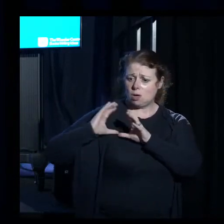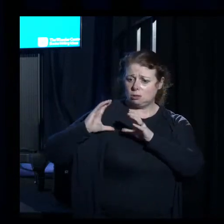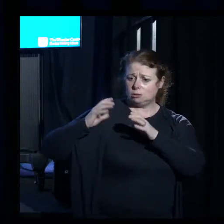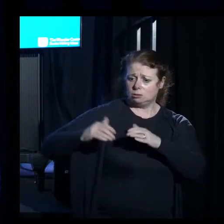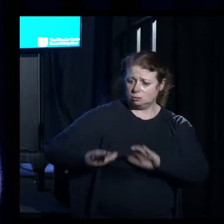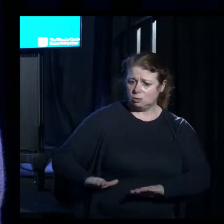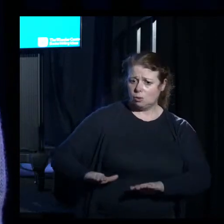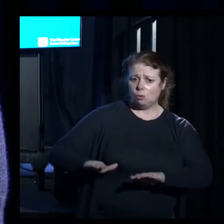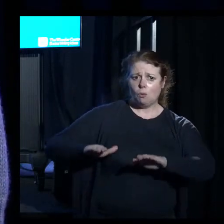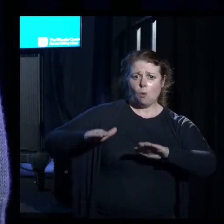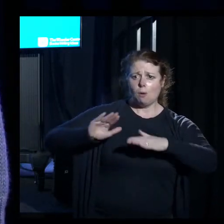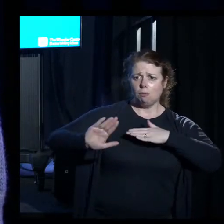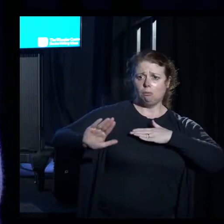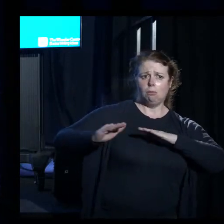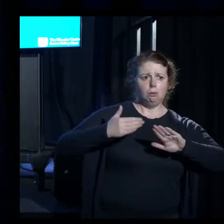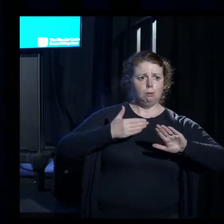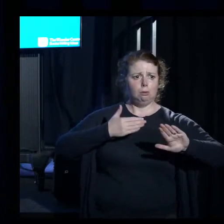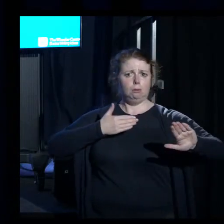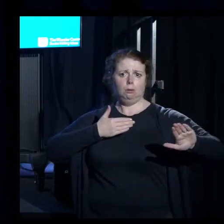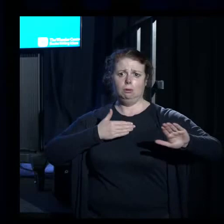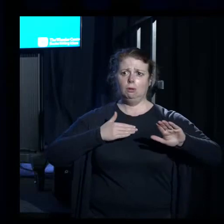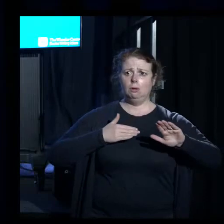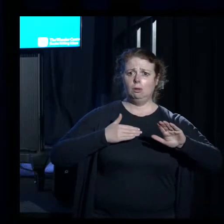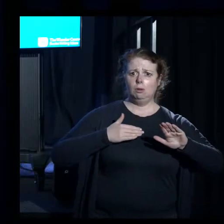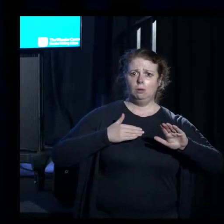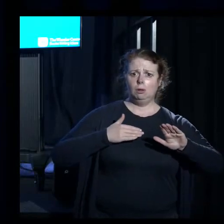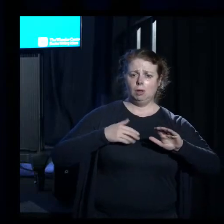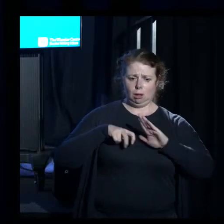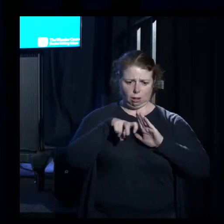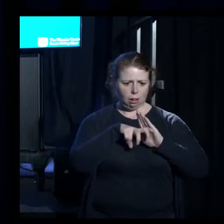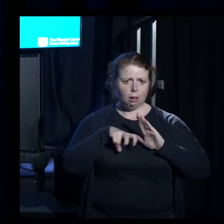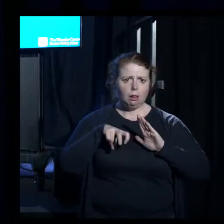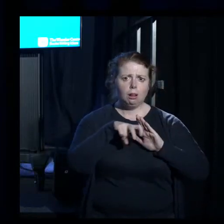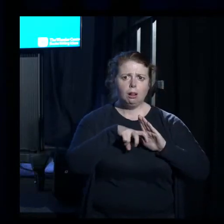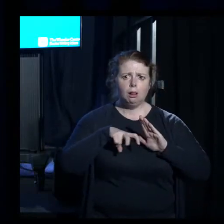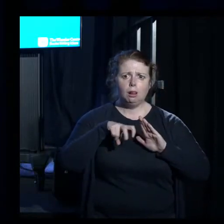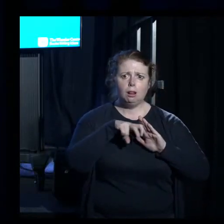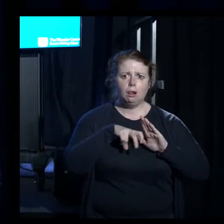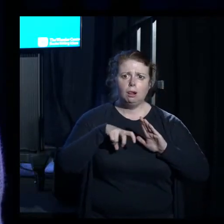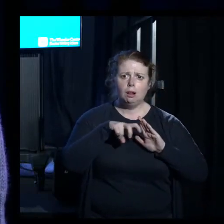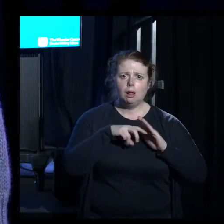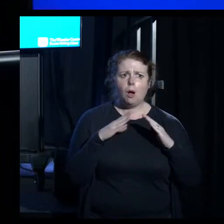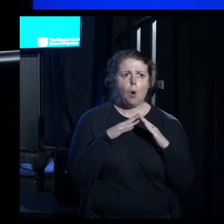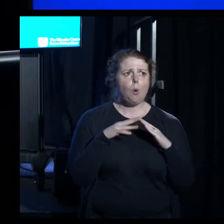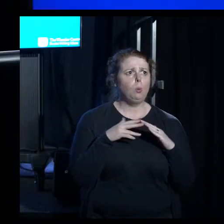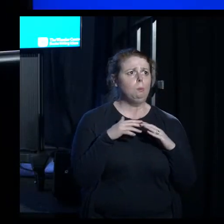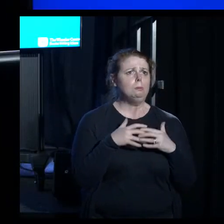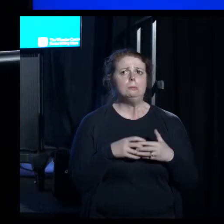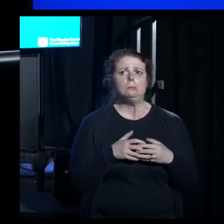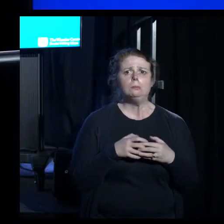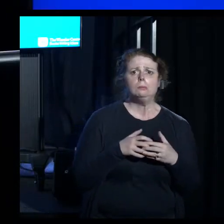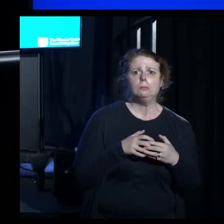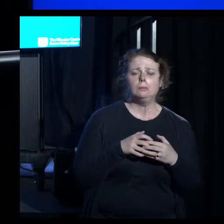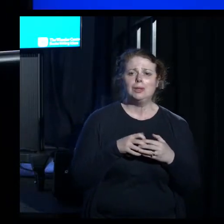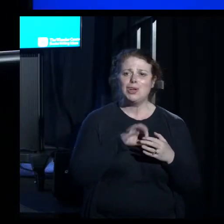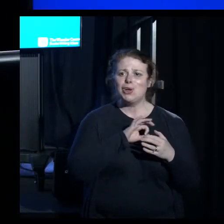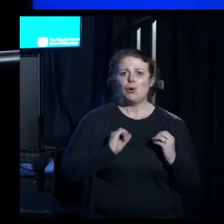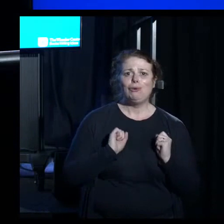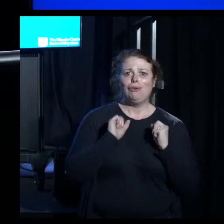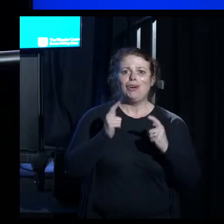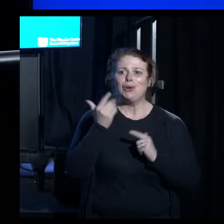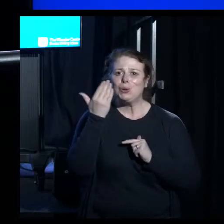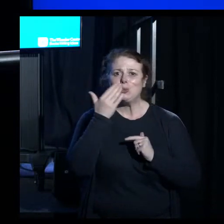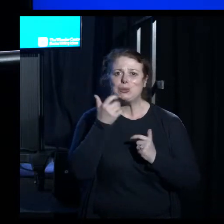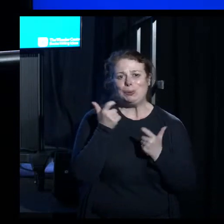up this way, socially distant, quarantined, and self-isolated. No giggly